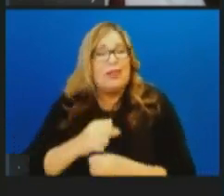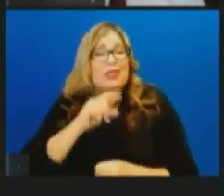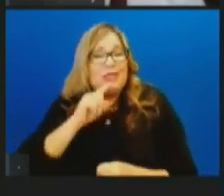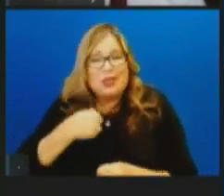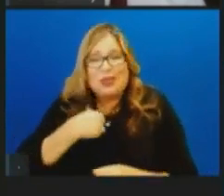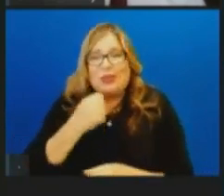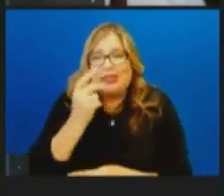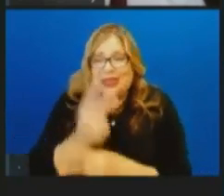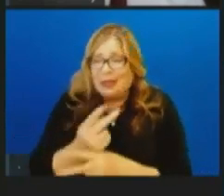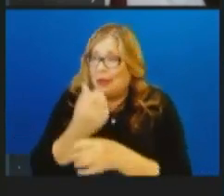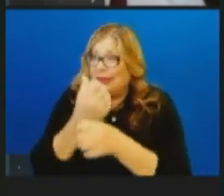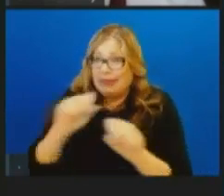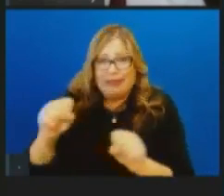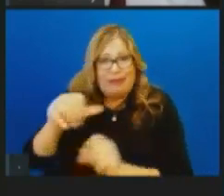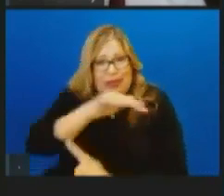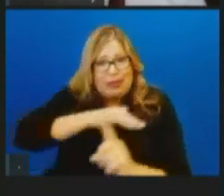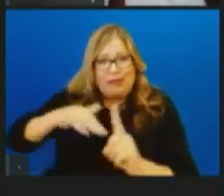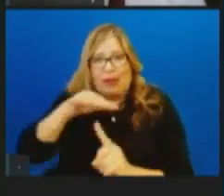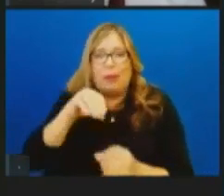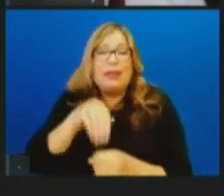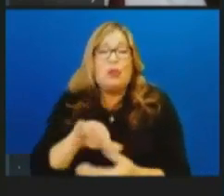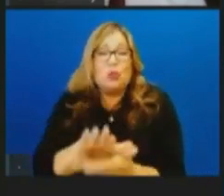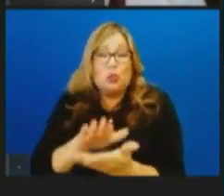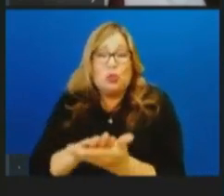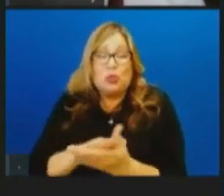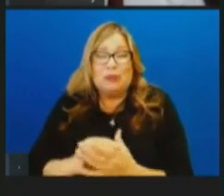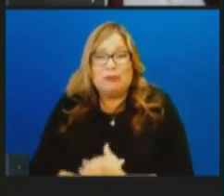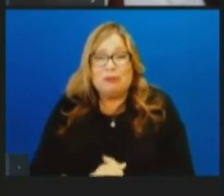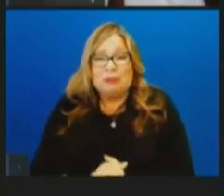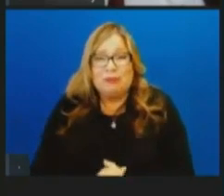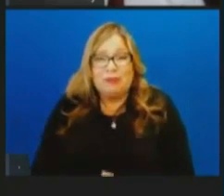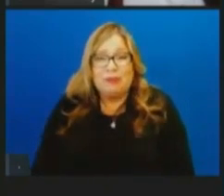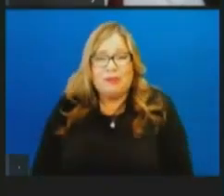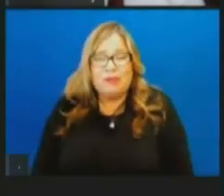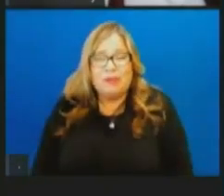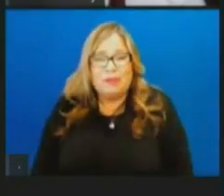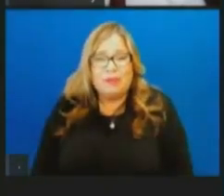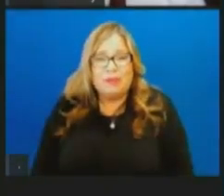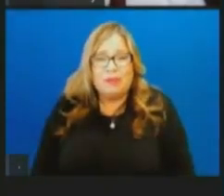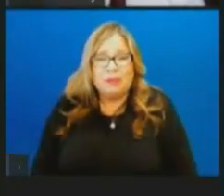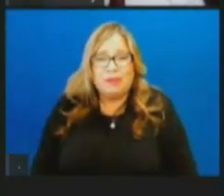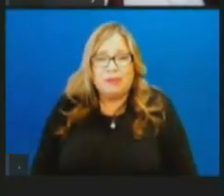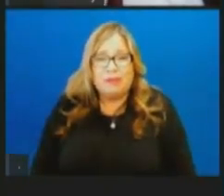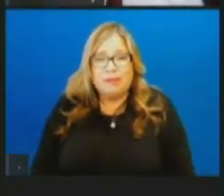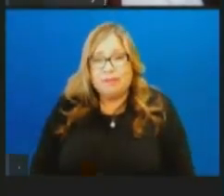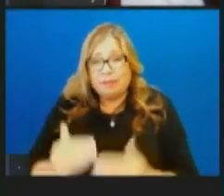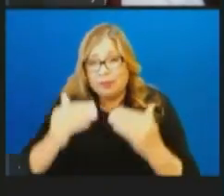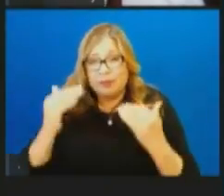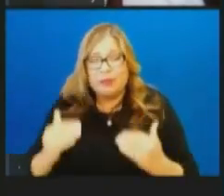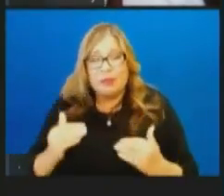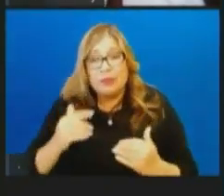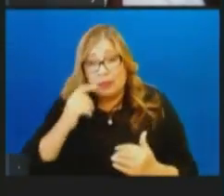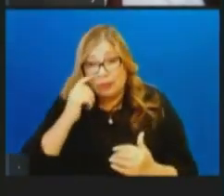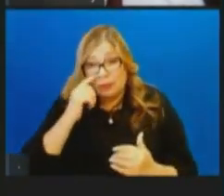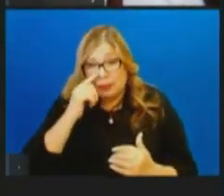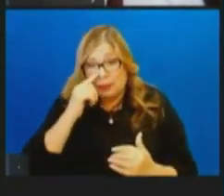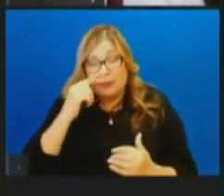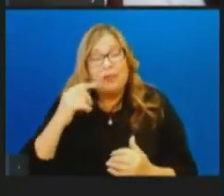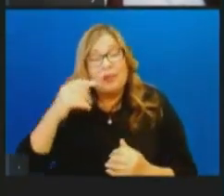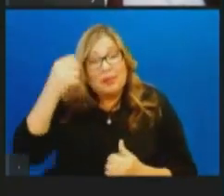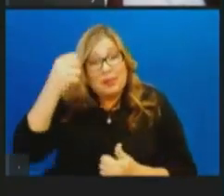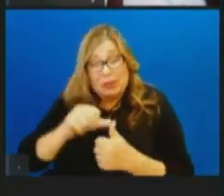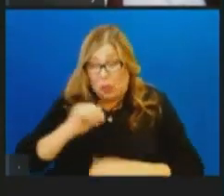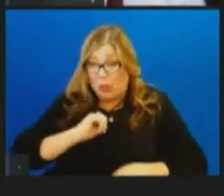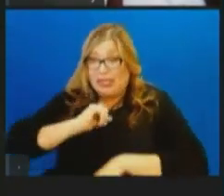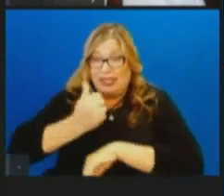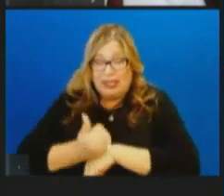to create this environment in schools. And that masking requirements were never put in place to be there